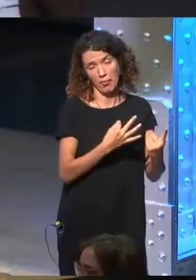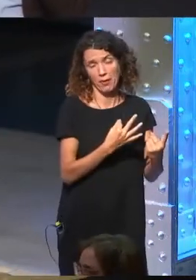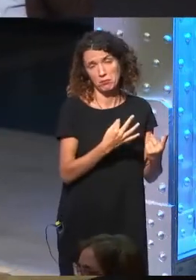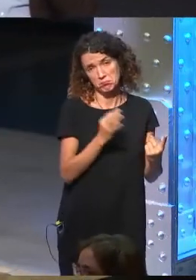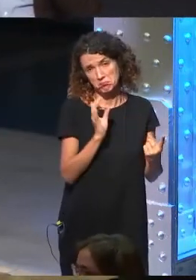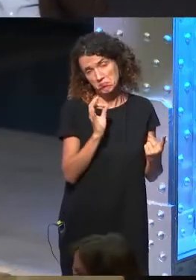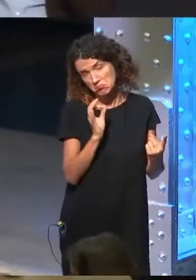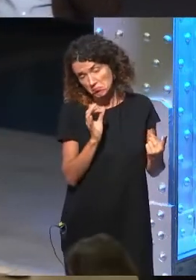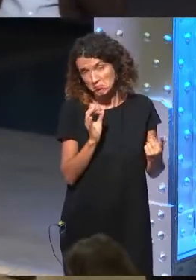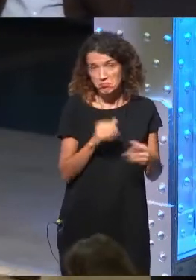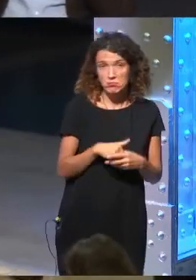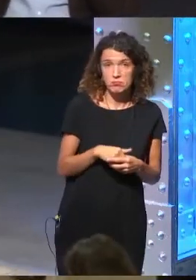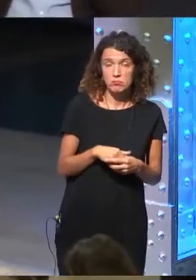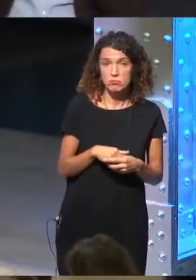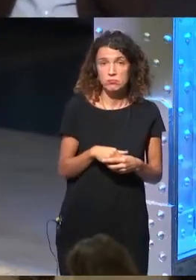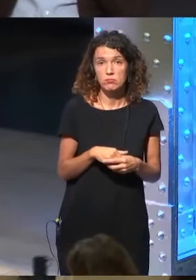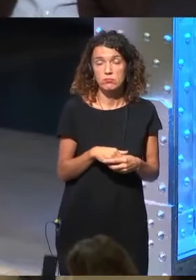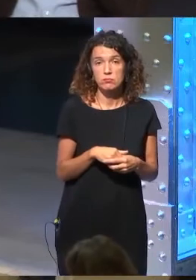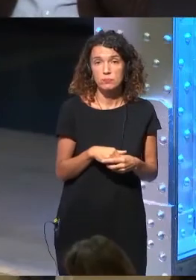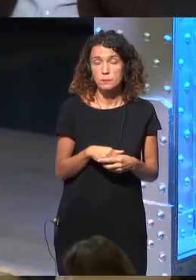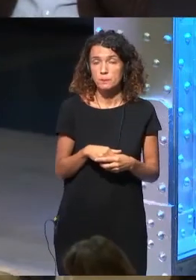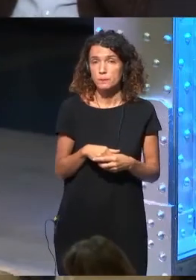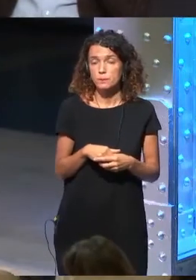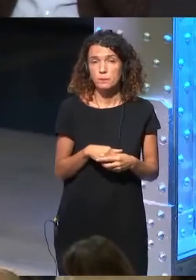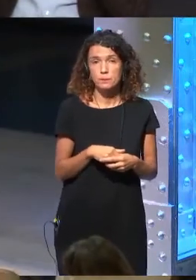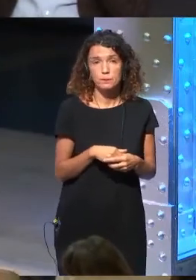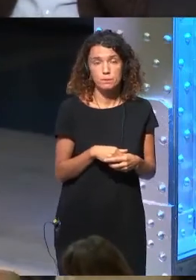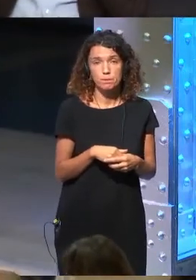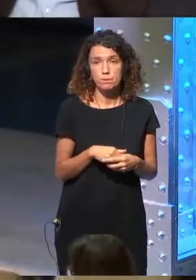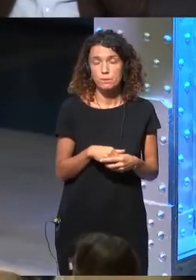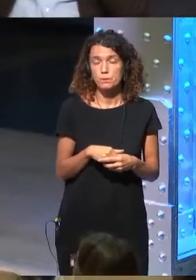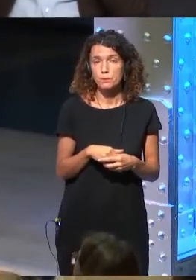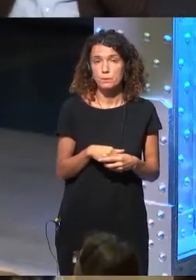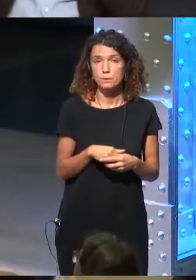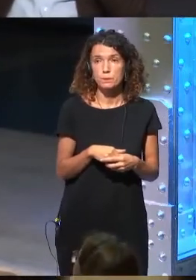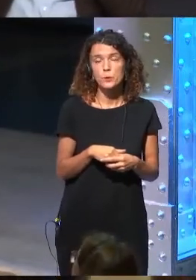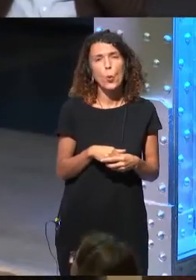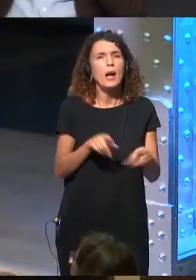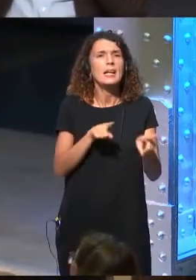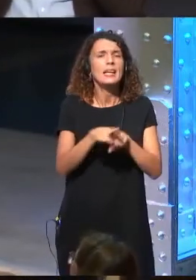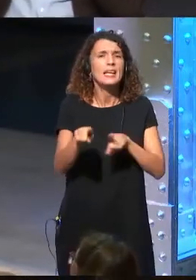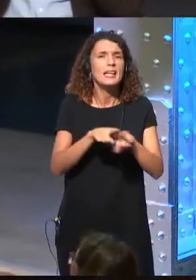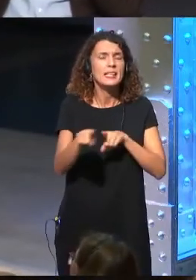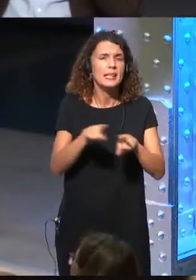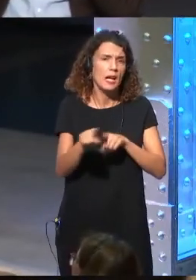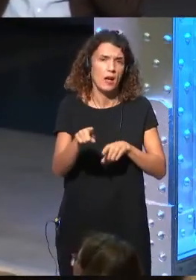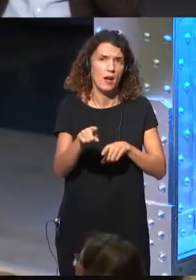But it never seems to shut men up. Oh, sorry, this is not a criticism of those men that have already spoken.